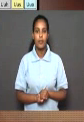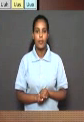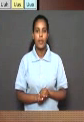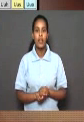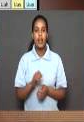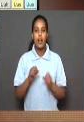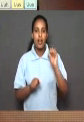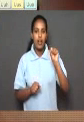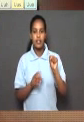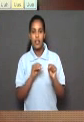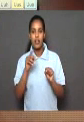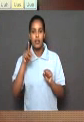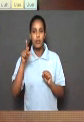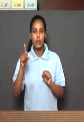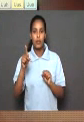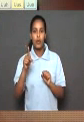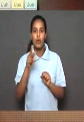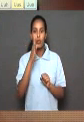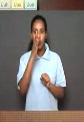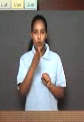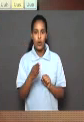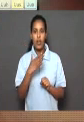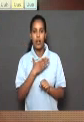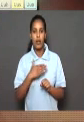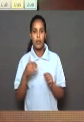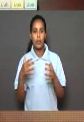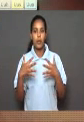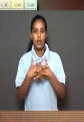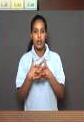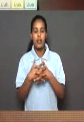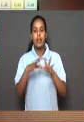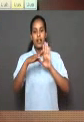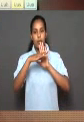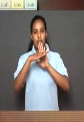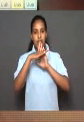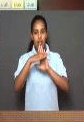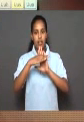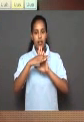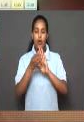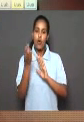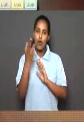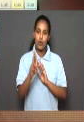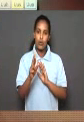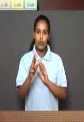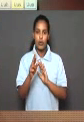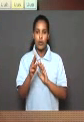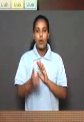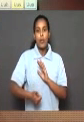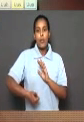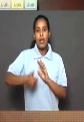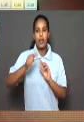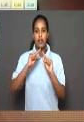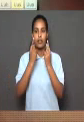The S and P block elements make up the representative or main